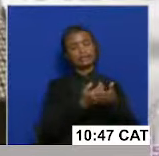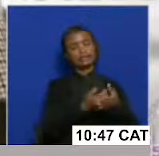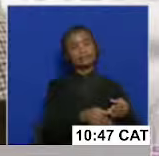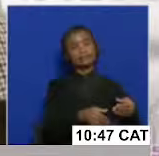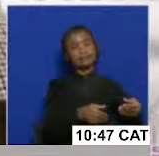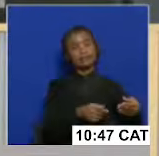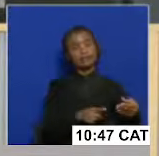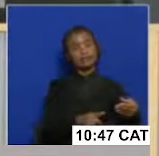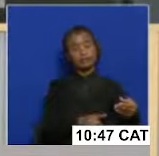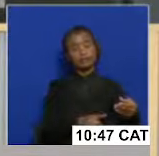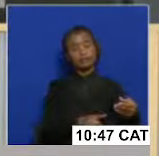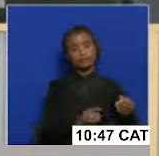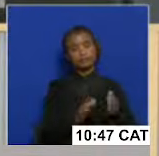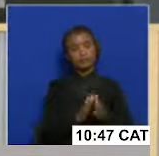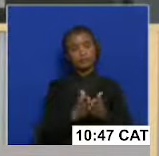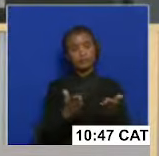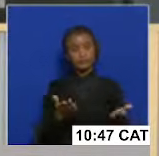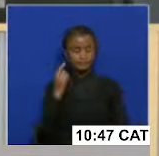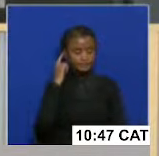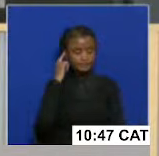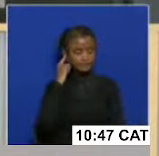Okay.